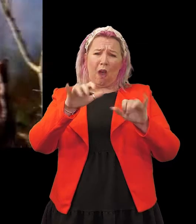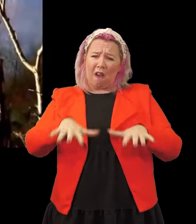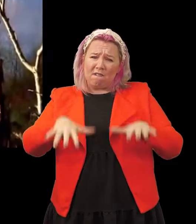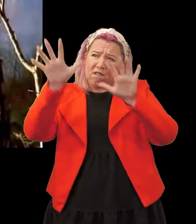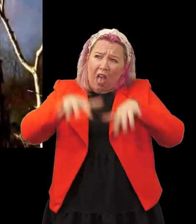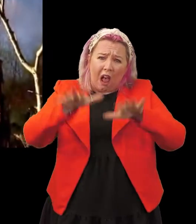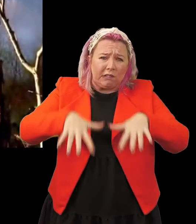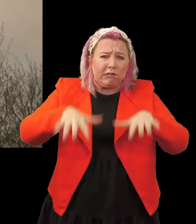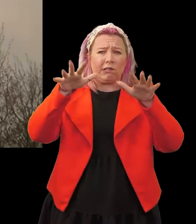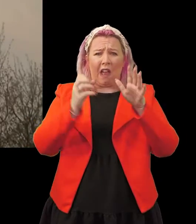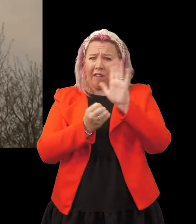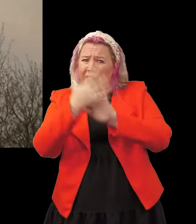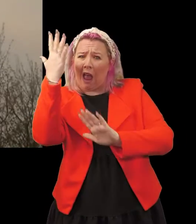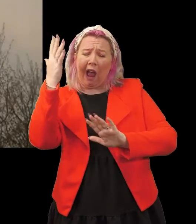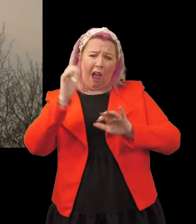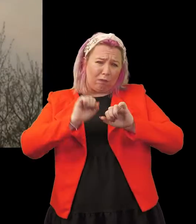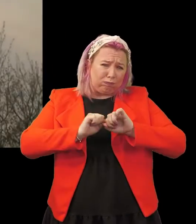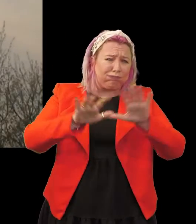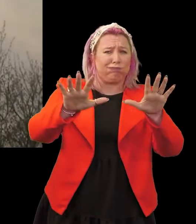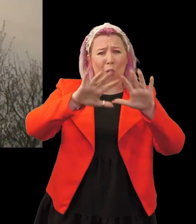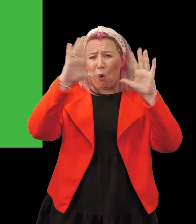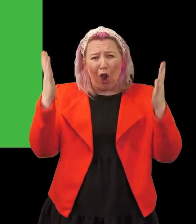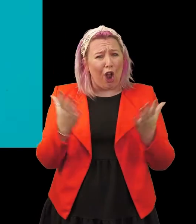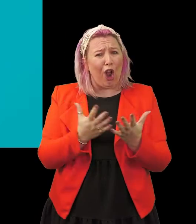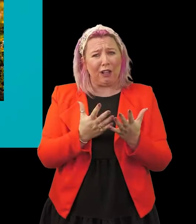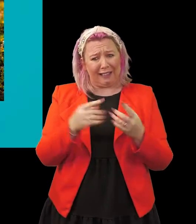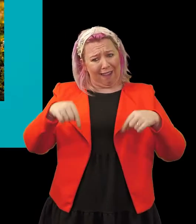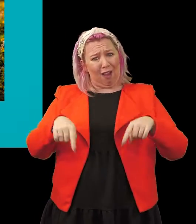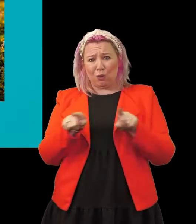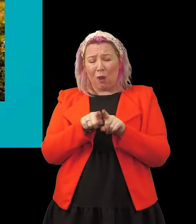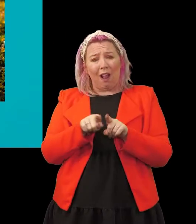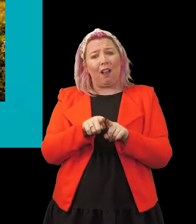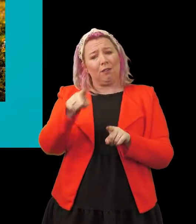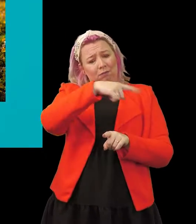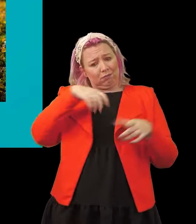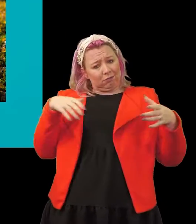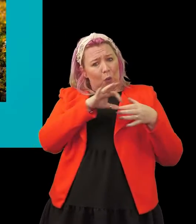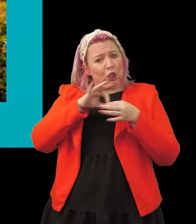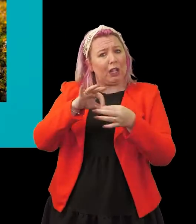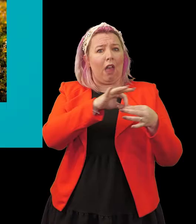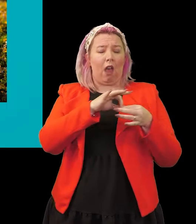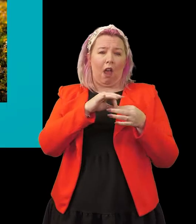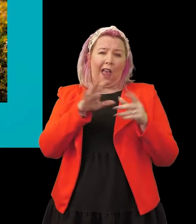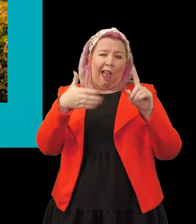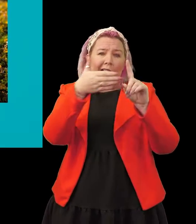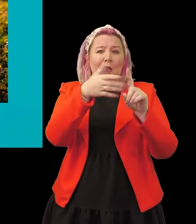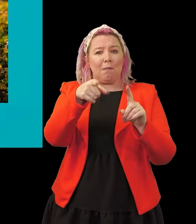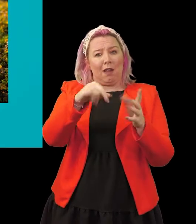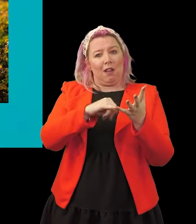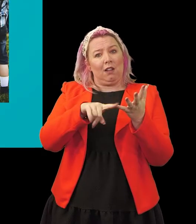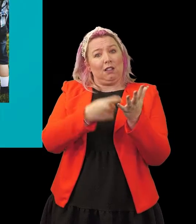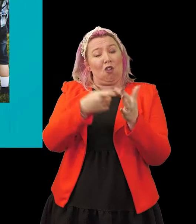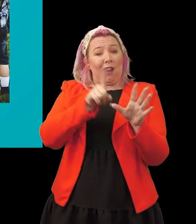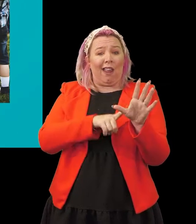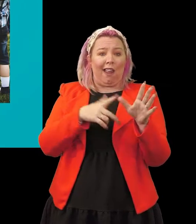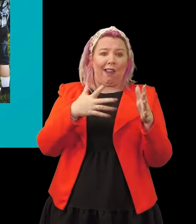and wildfires across Surrey and the rest of the world. Through collective climate action, we want to make Surrey a cleaner,